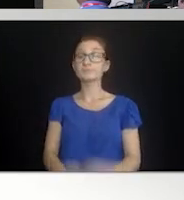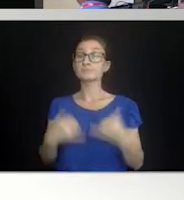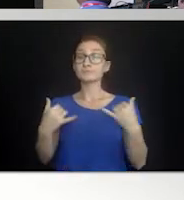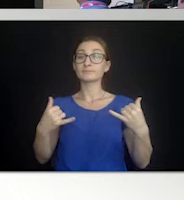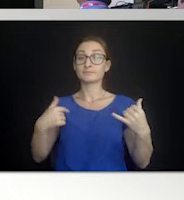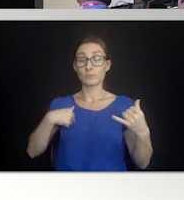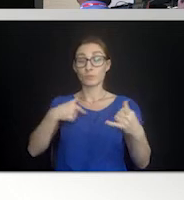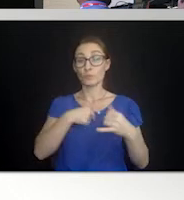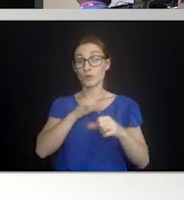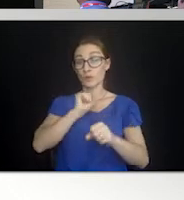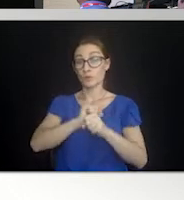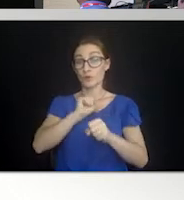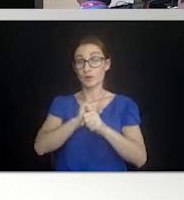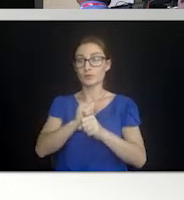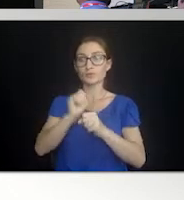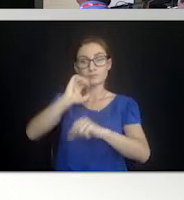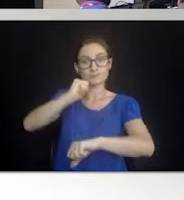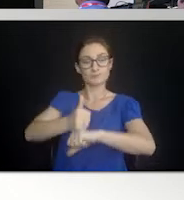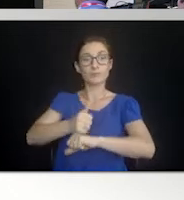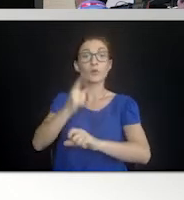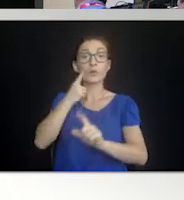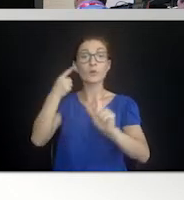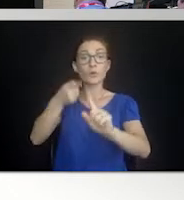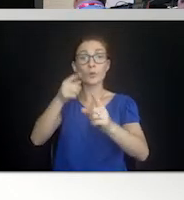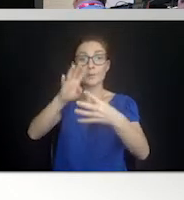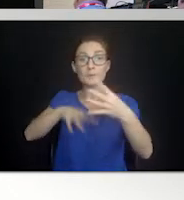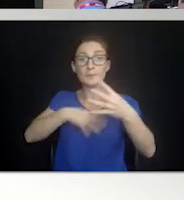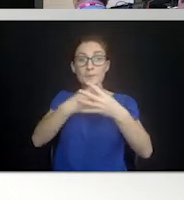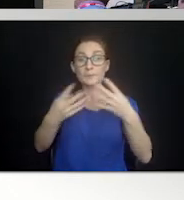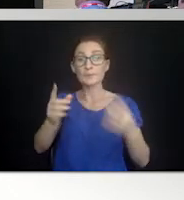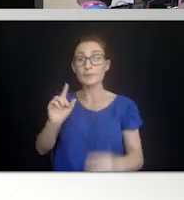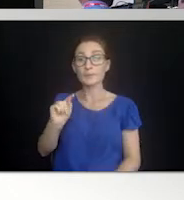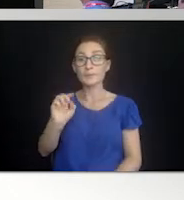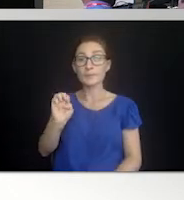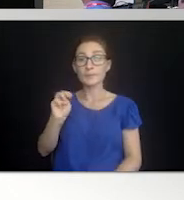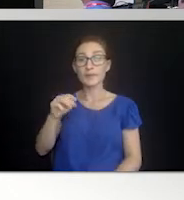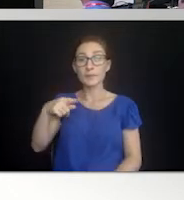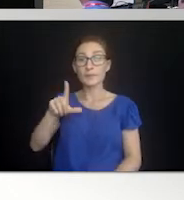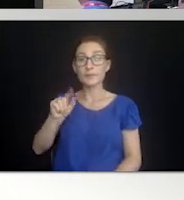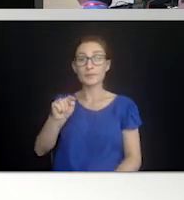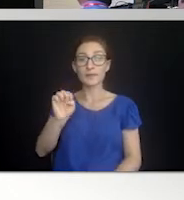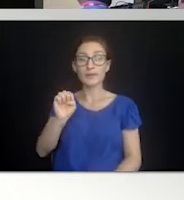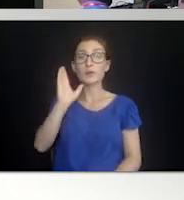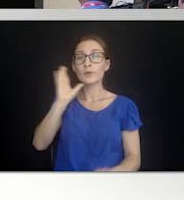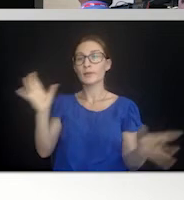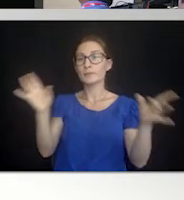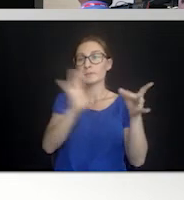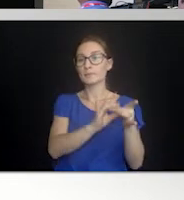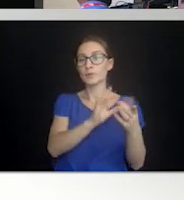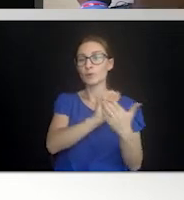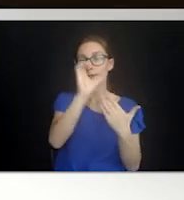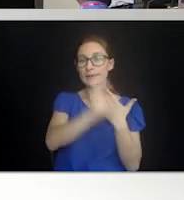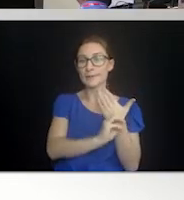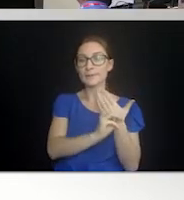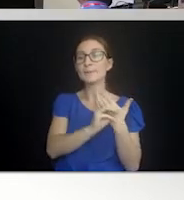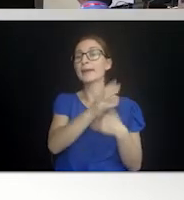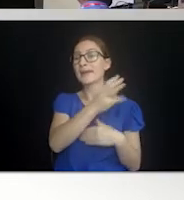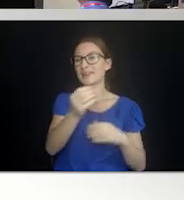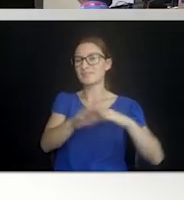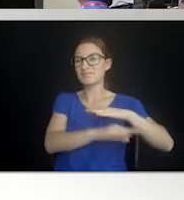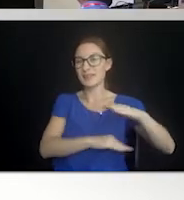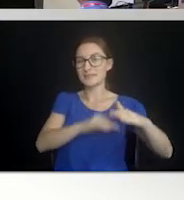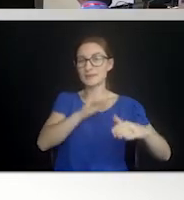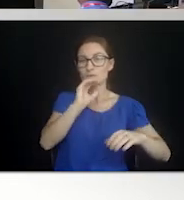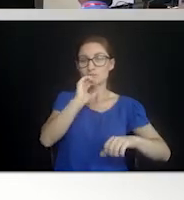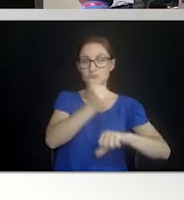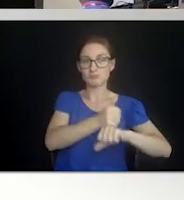We are currently in the process of building out goal templates. Now, those templates will align with the curriculum and basic goals for every